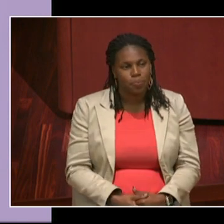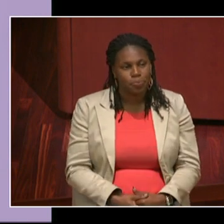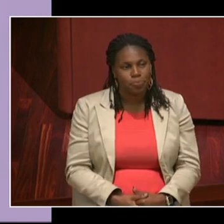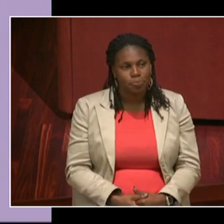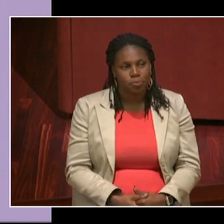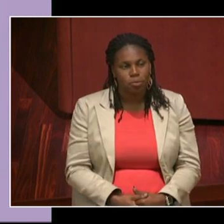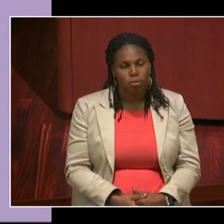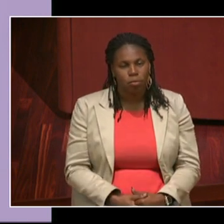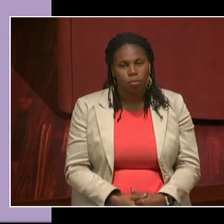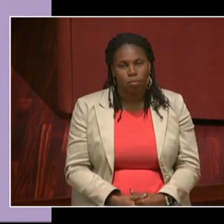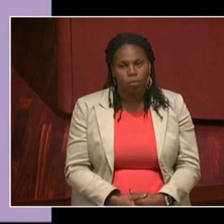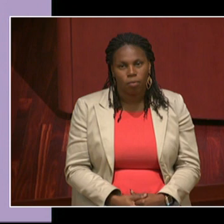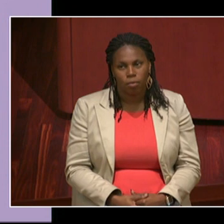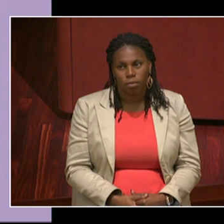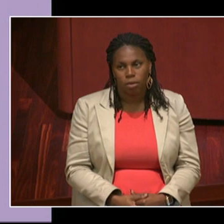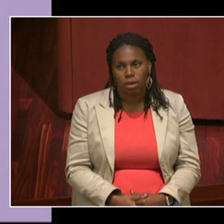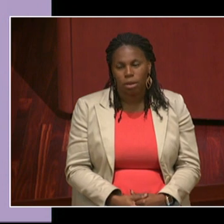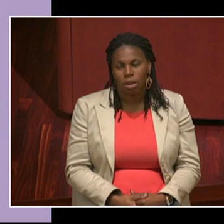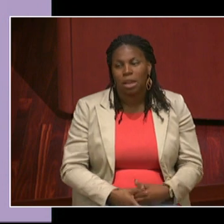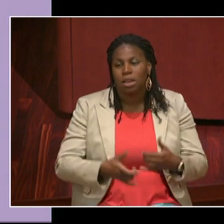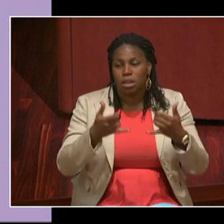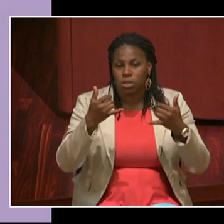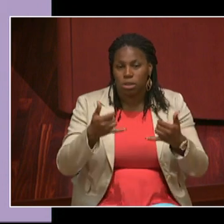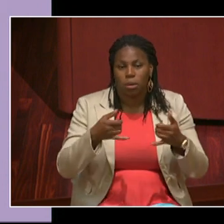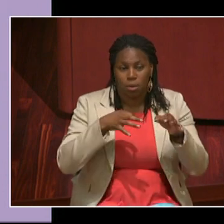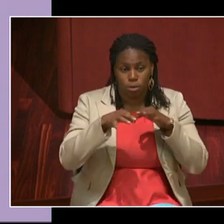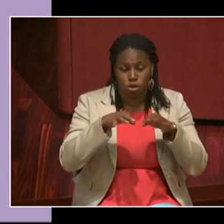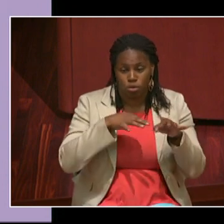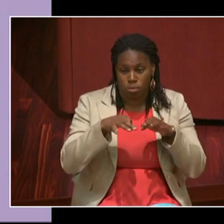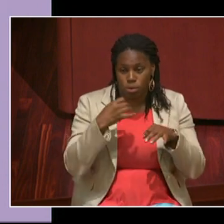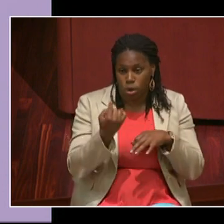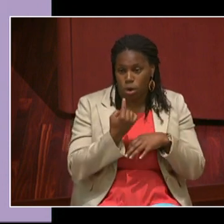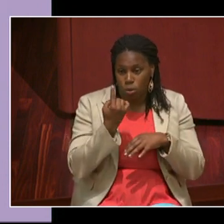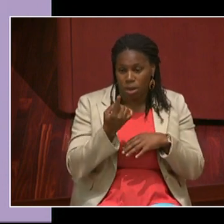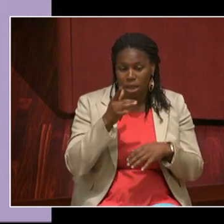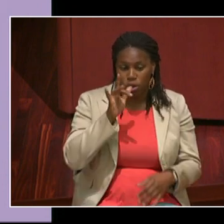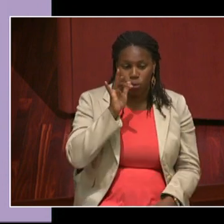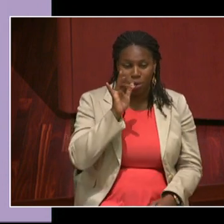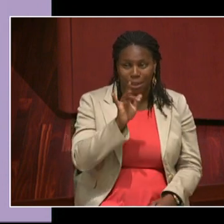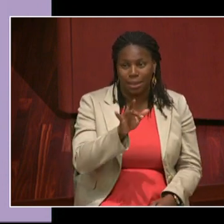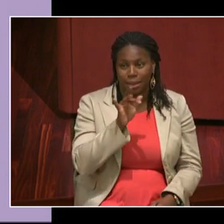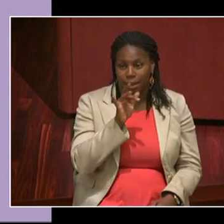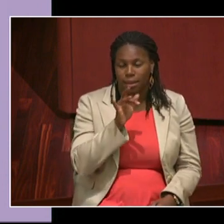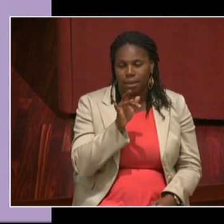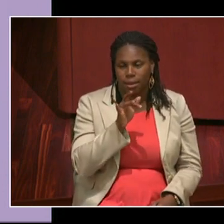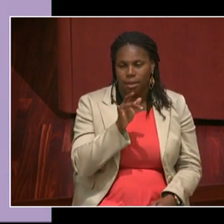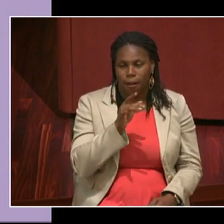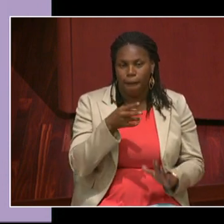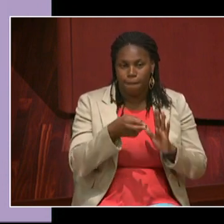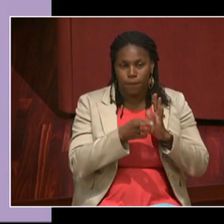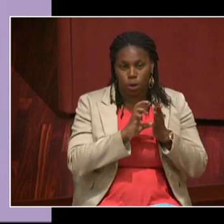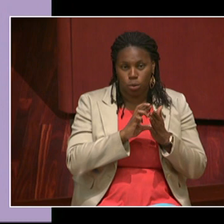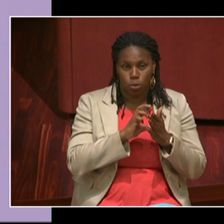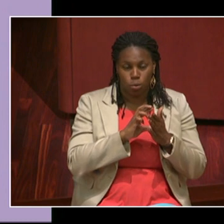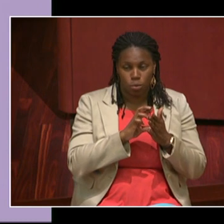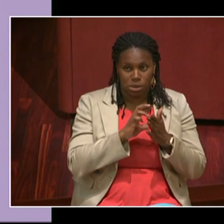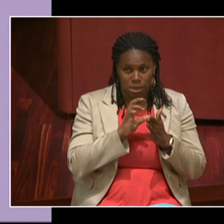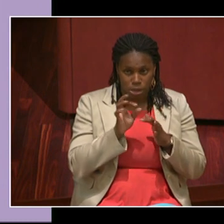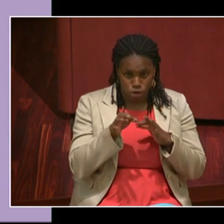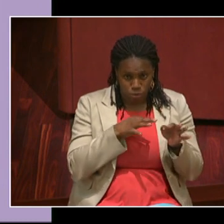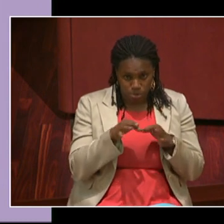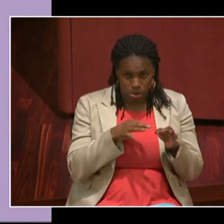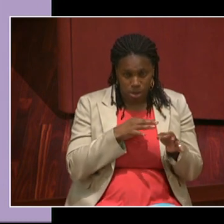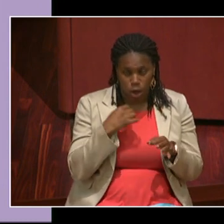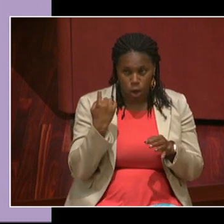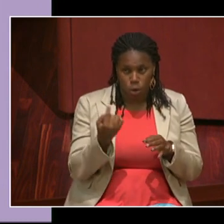So when we're looking at this, we've got our description only. If you click on that, view all descriptions only,